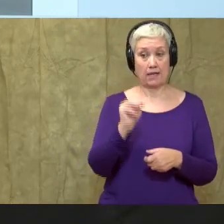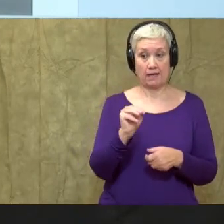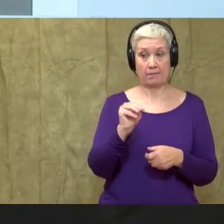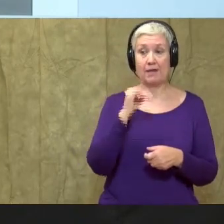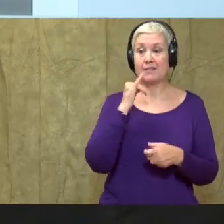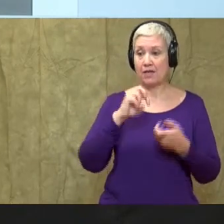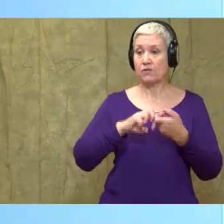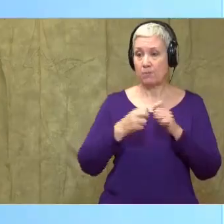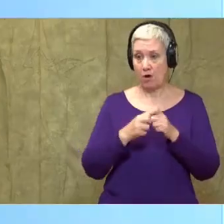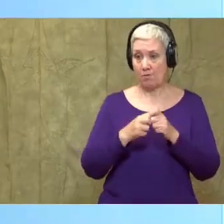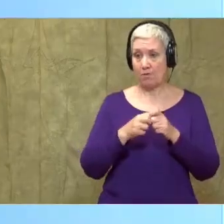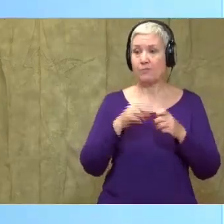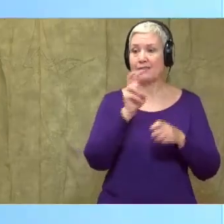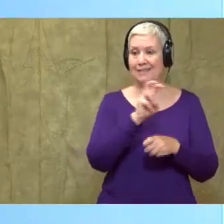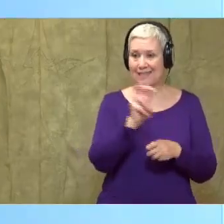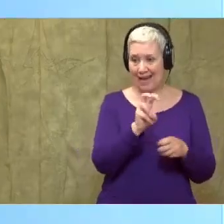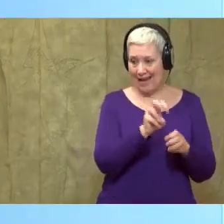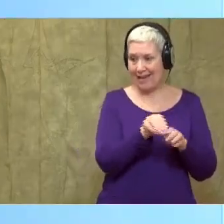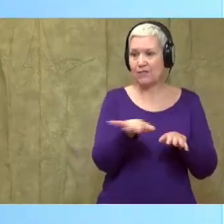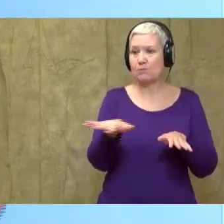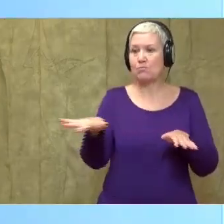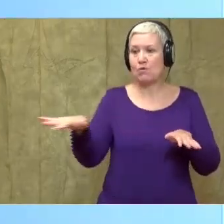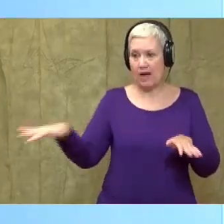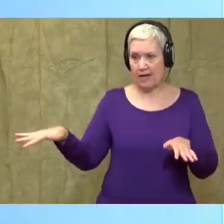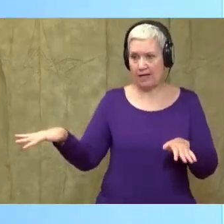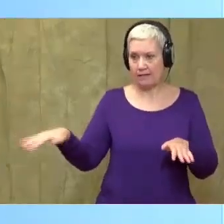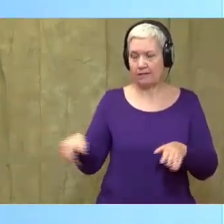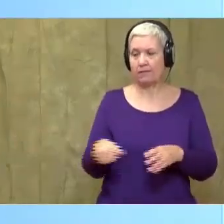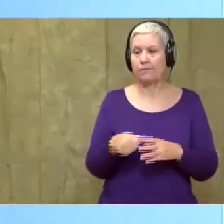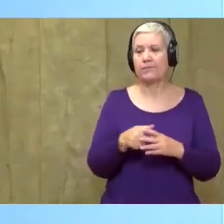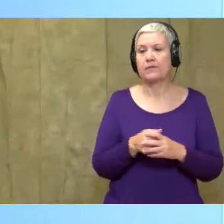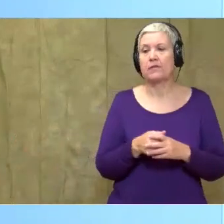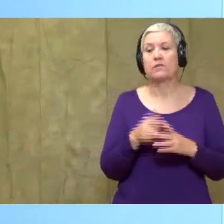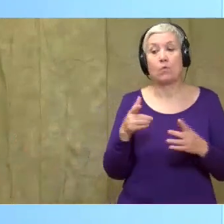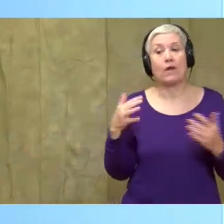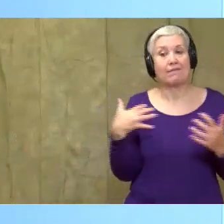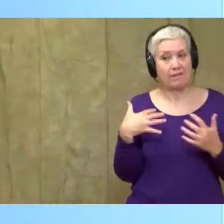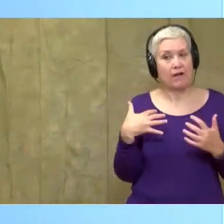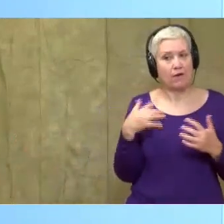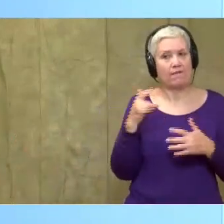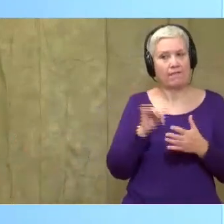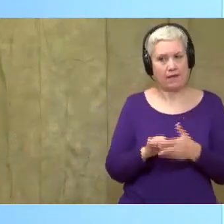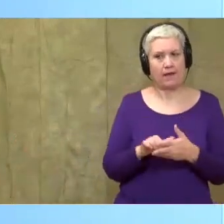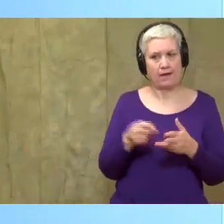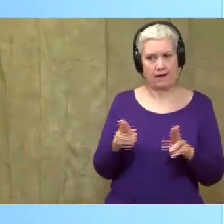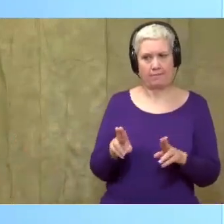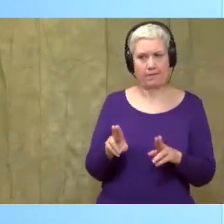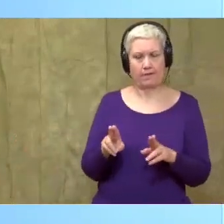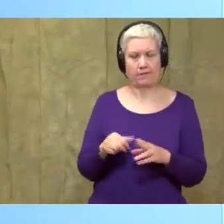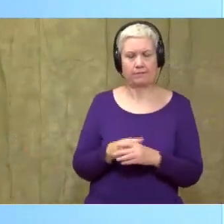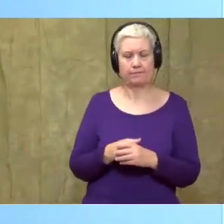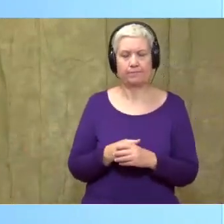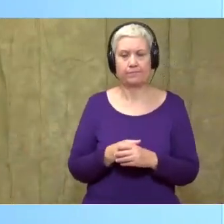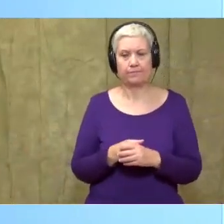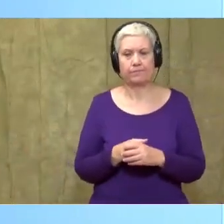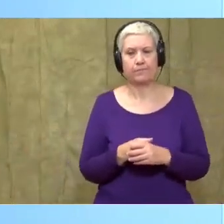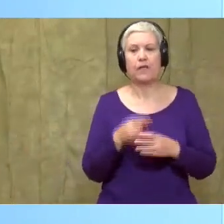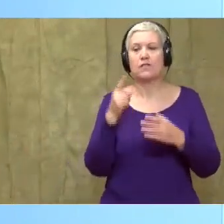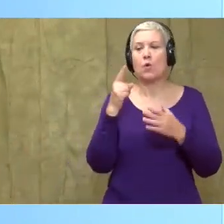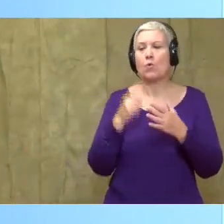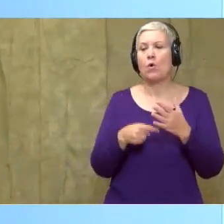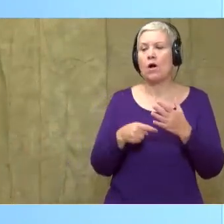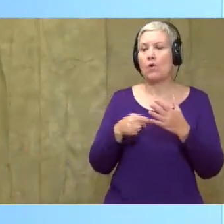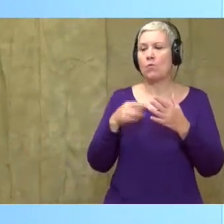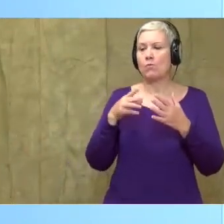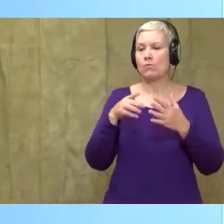are spreading uncontrollably, or at least there's the fear of them spreading uncontrollably, right? And what are some facts that